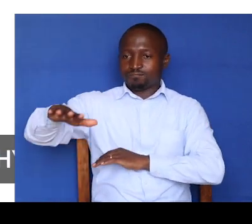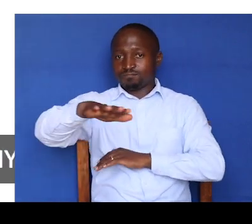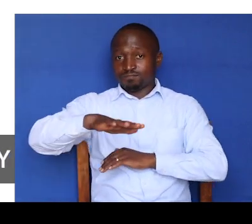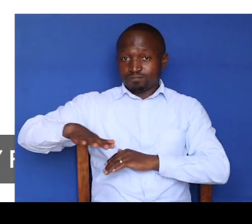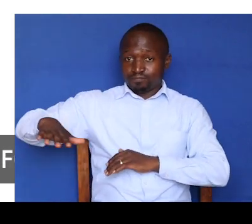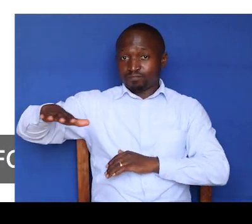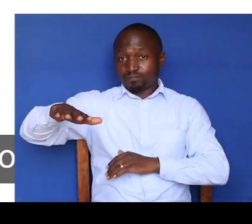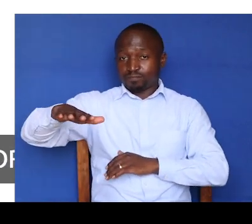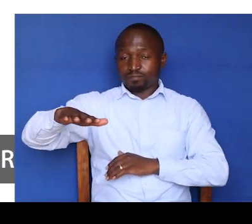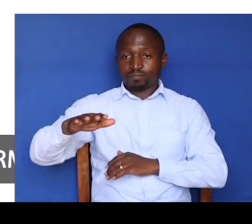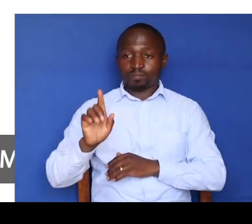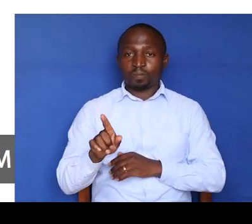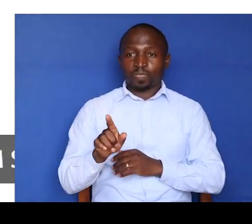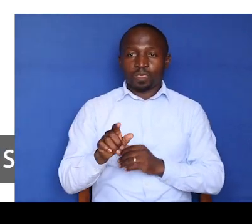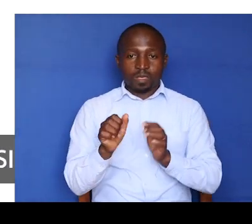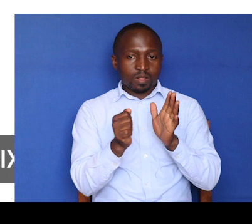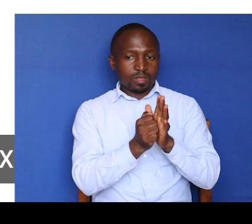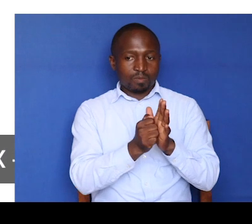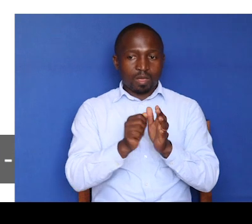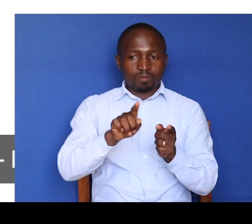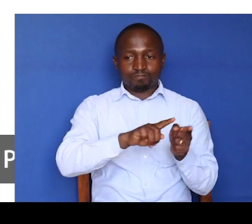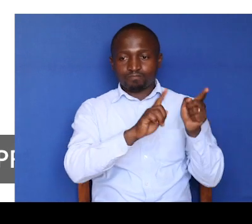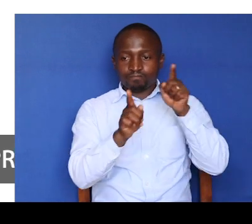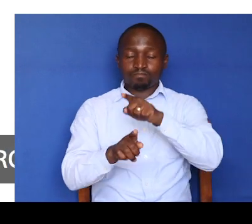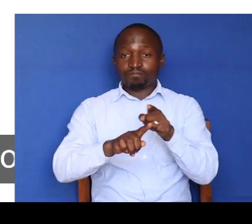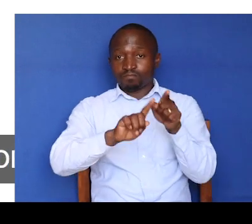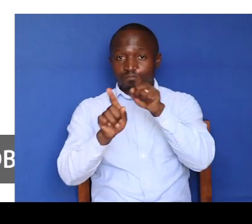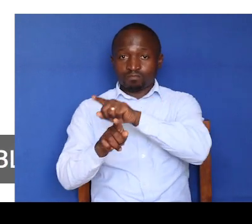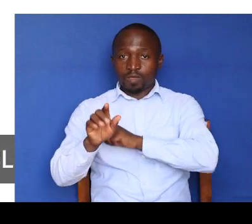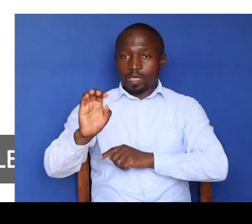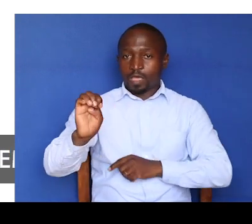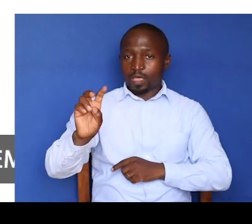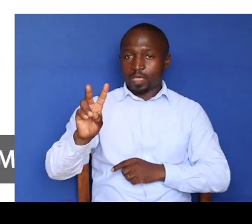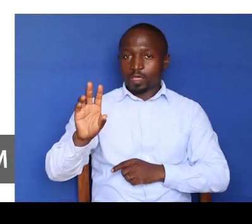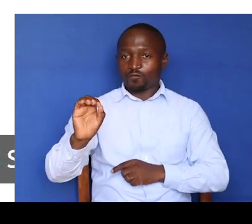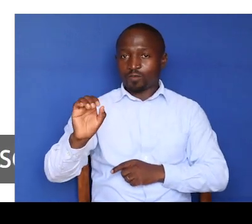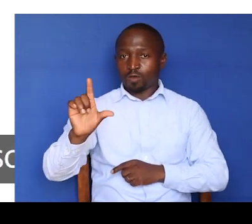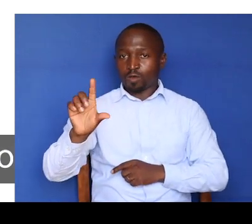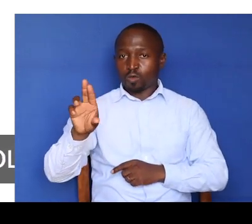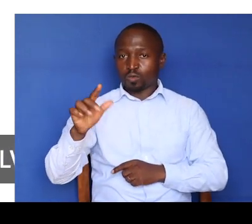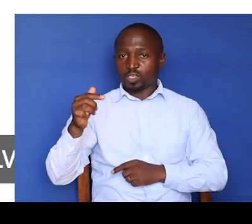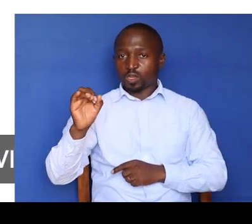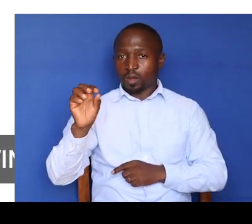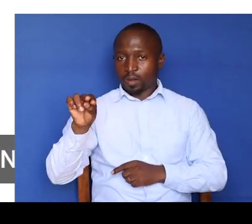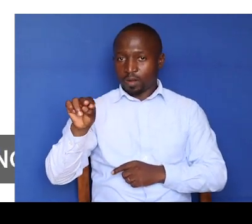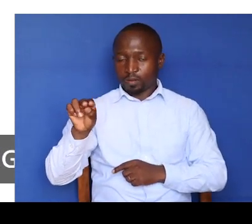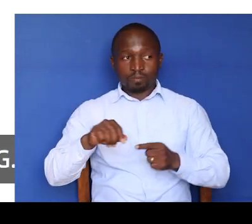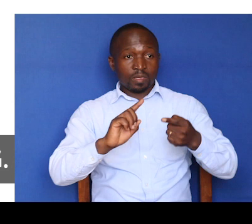We have separate entity there, A and B. A, river